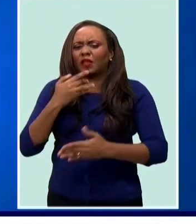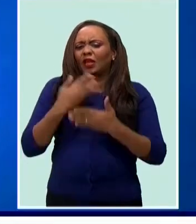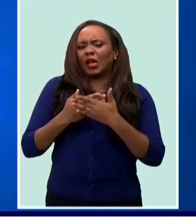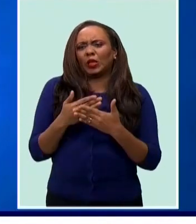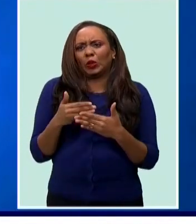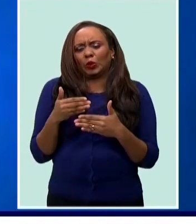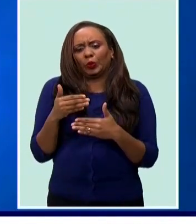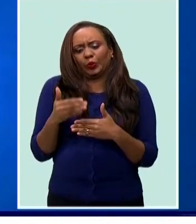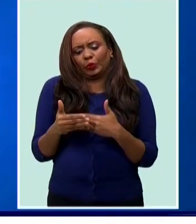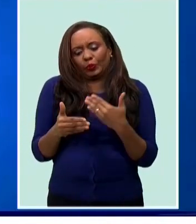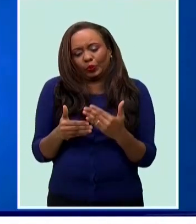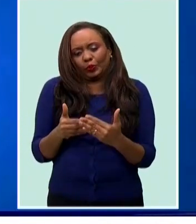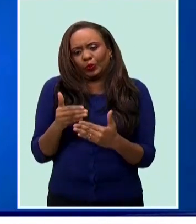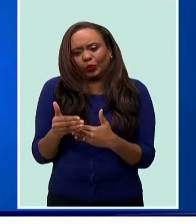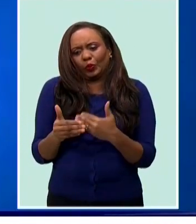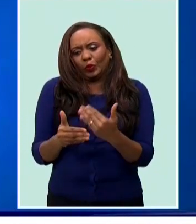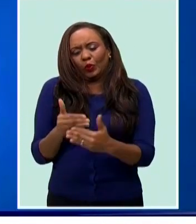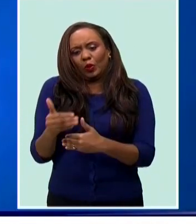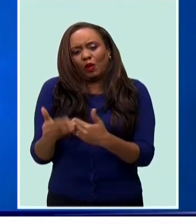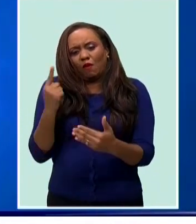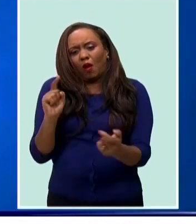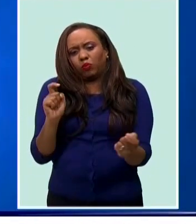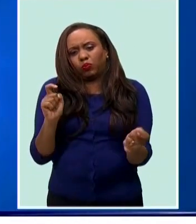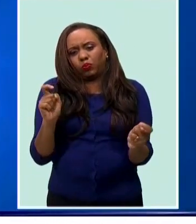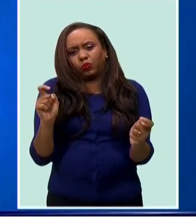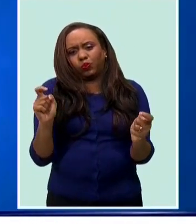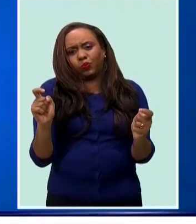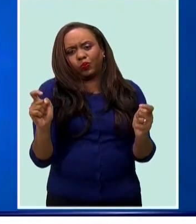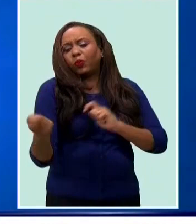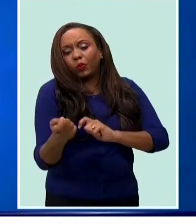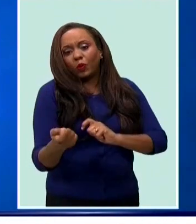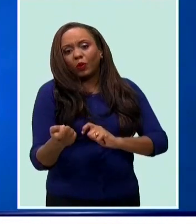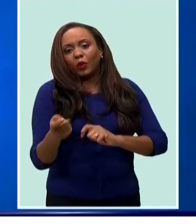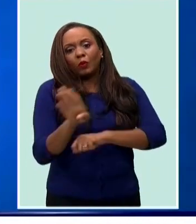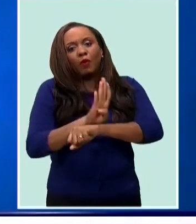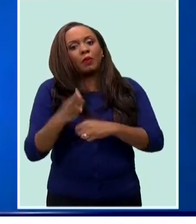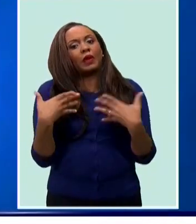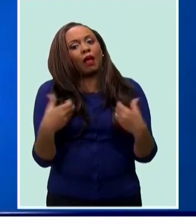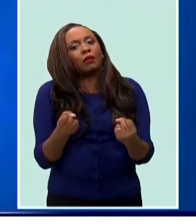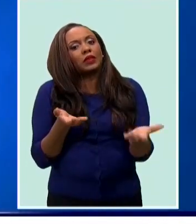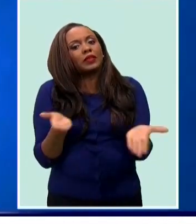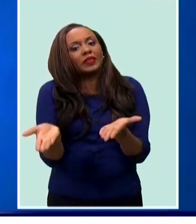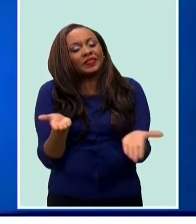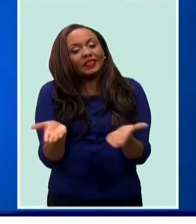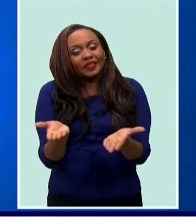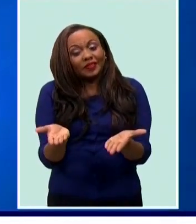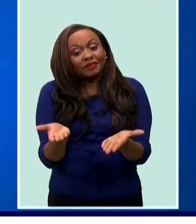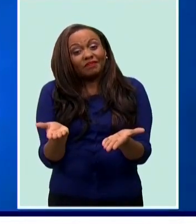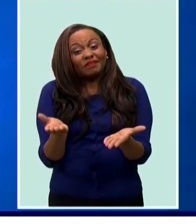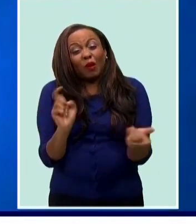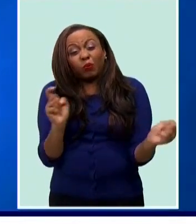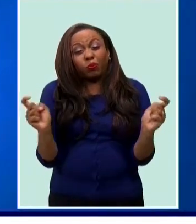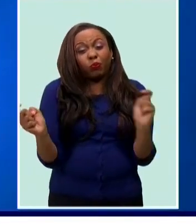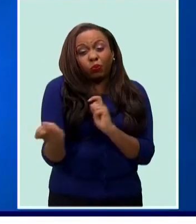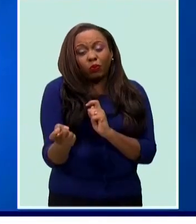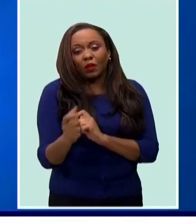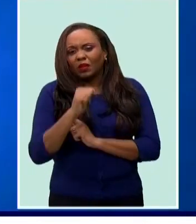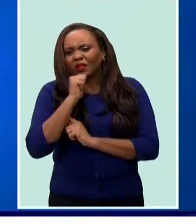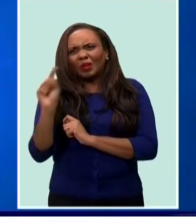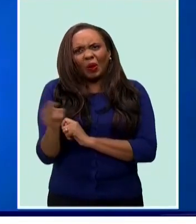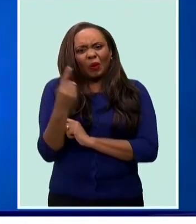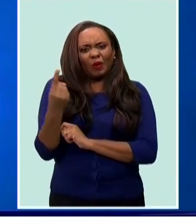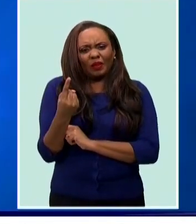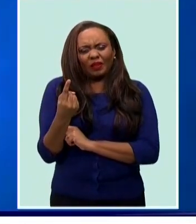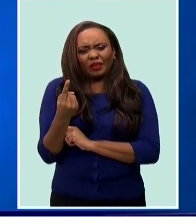closer to that quest of transforming the health services in Barbados. And that transformation is not only in terms